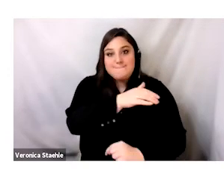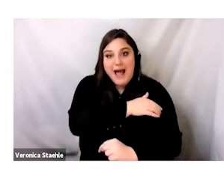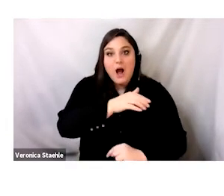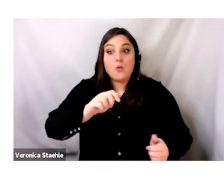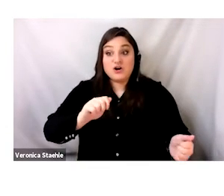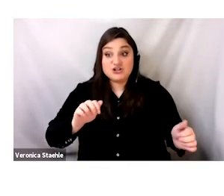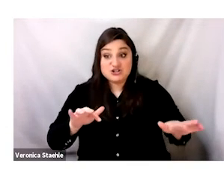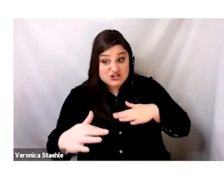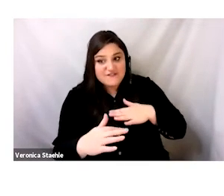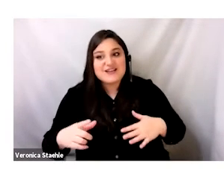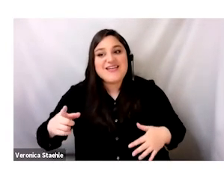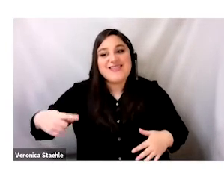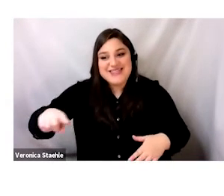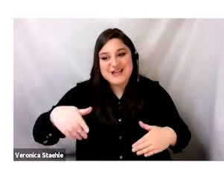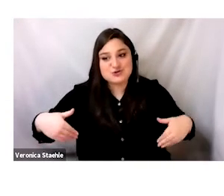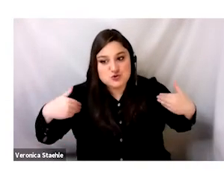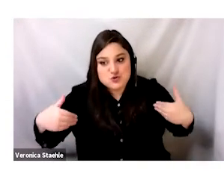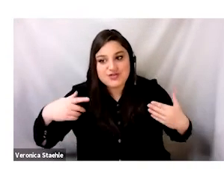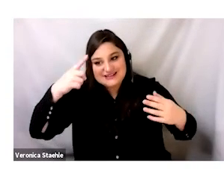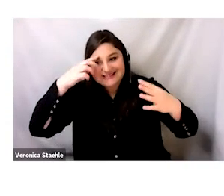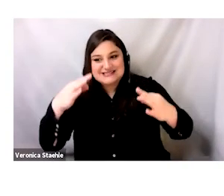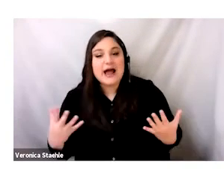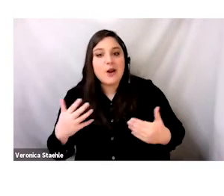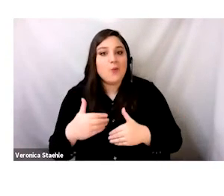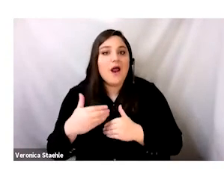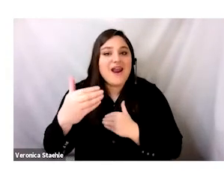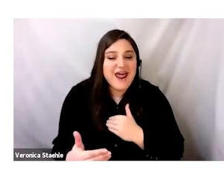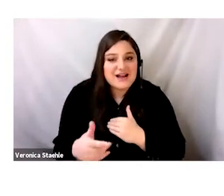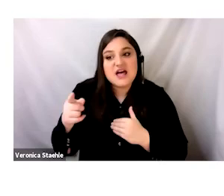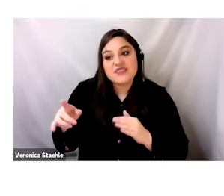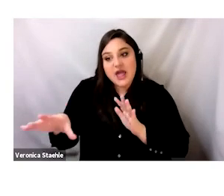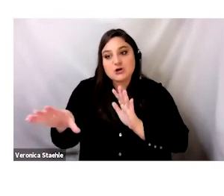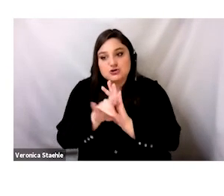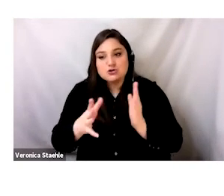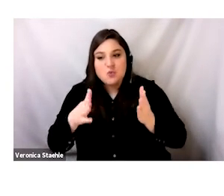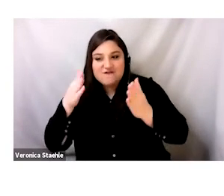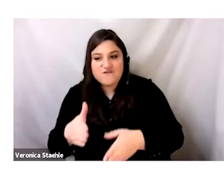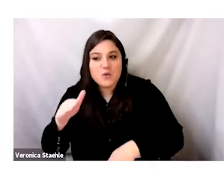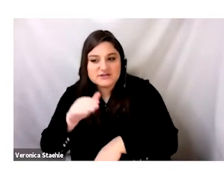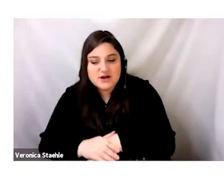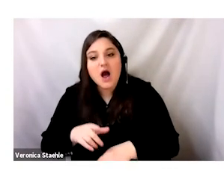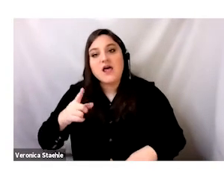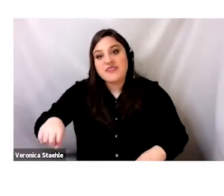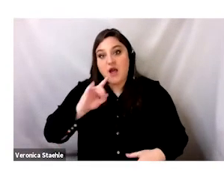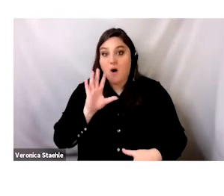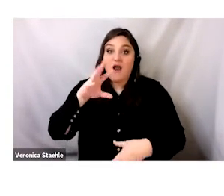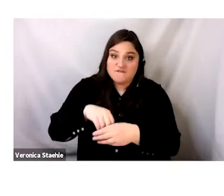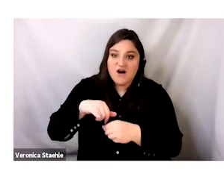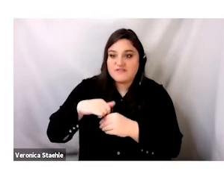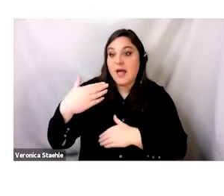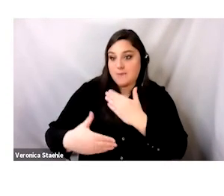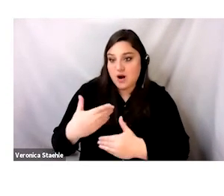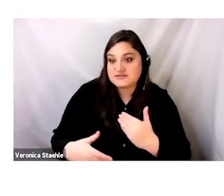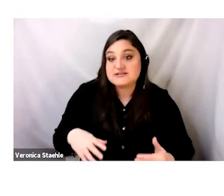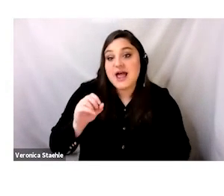where we're going next. They determine what the topic of focus will be. Like, they are a part of that process. And Robert, the